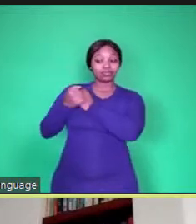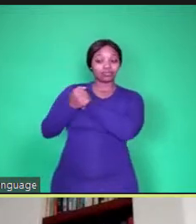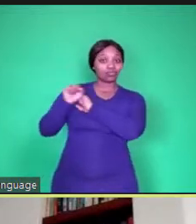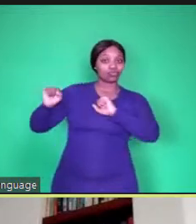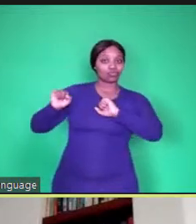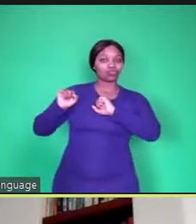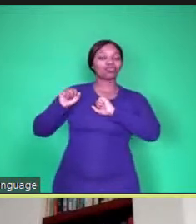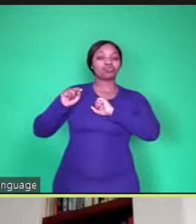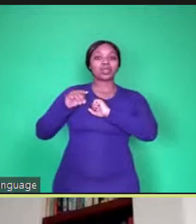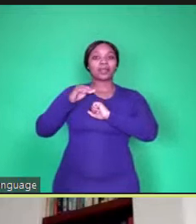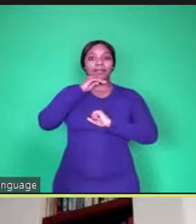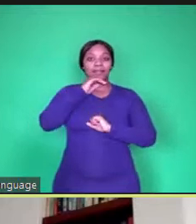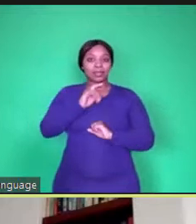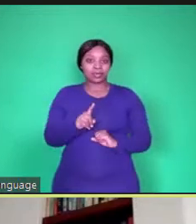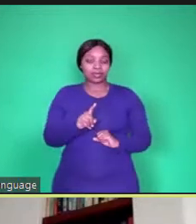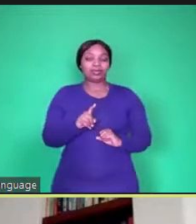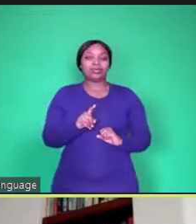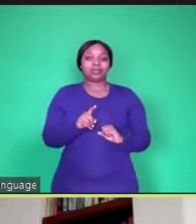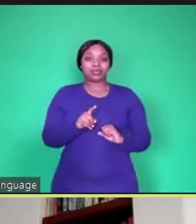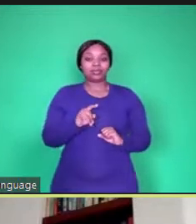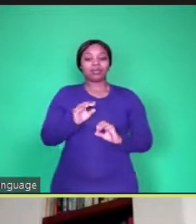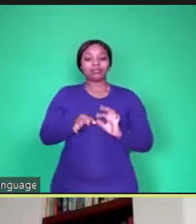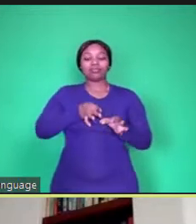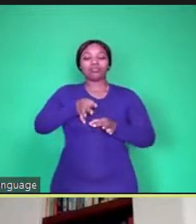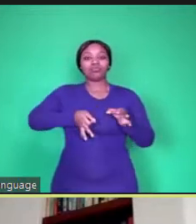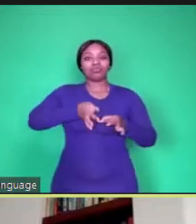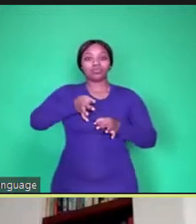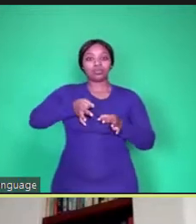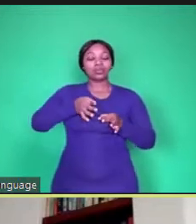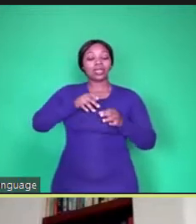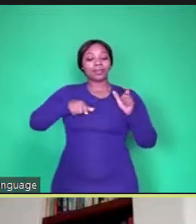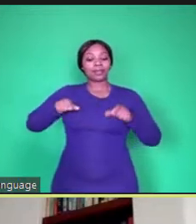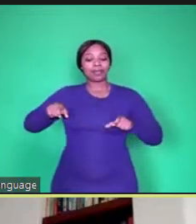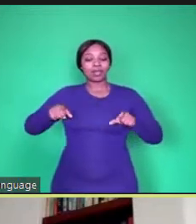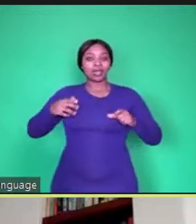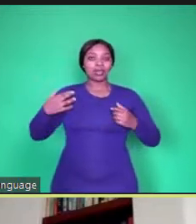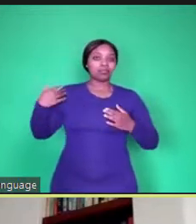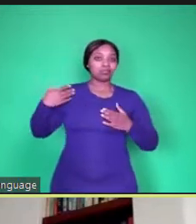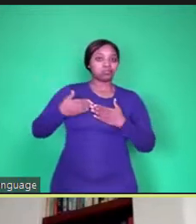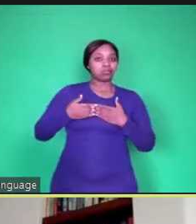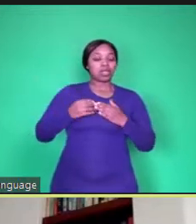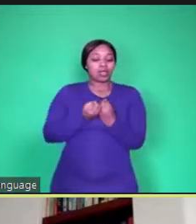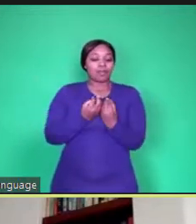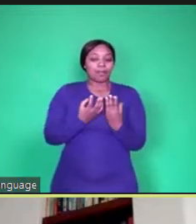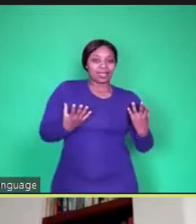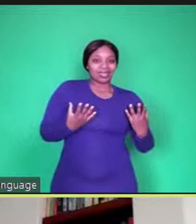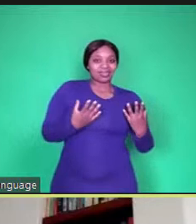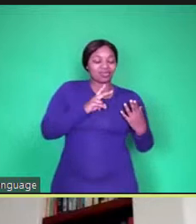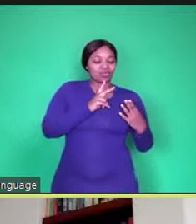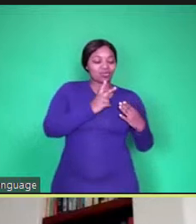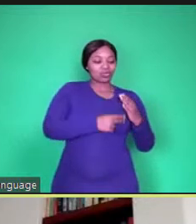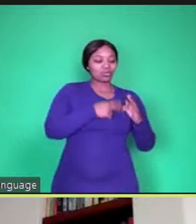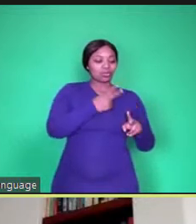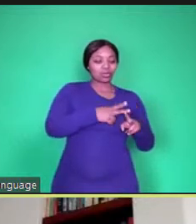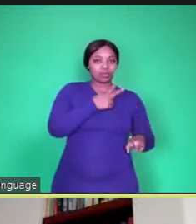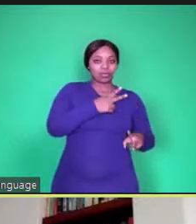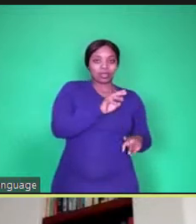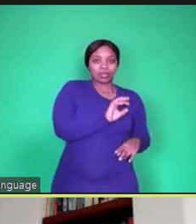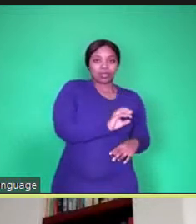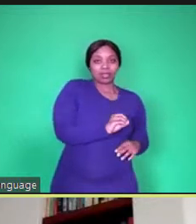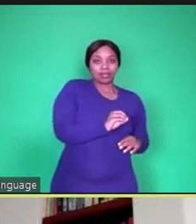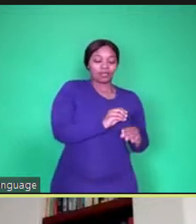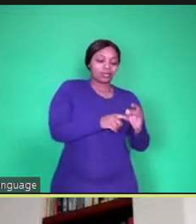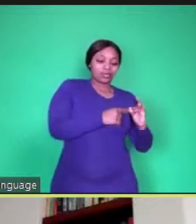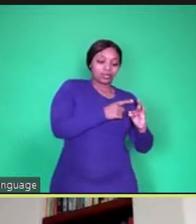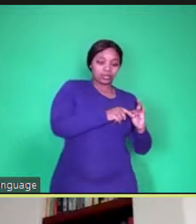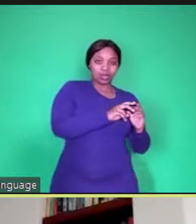illustrated, they also describe how many migrants remain double-rooted or how they retain connections, particularly